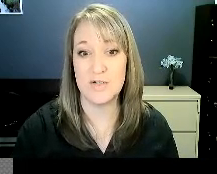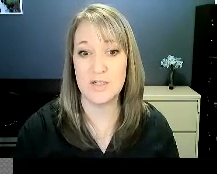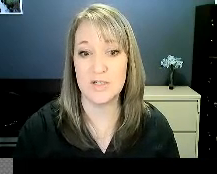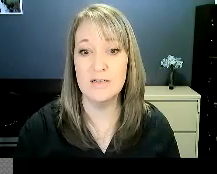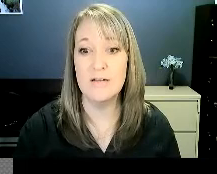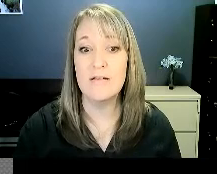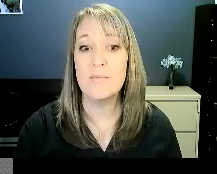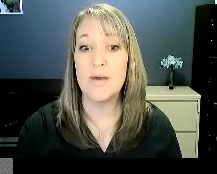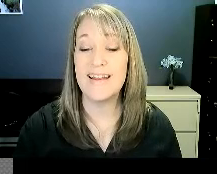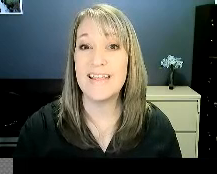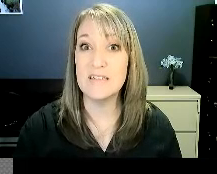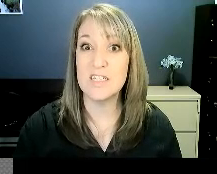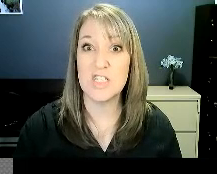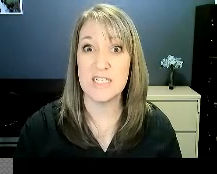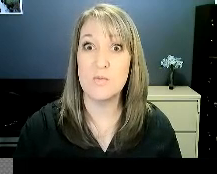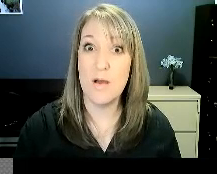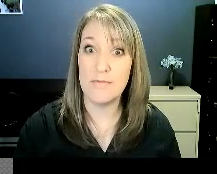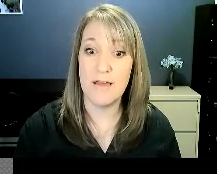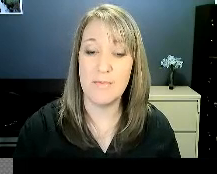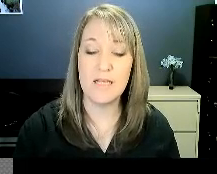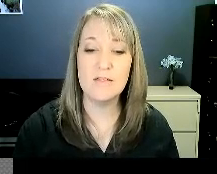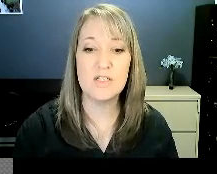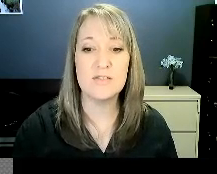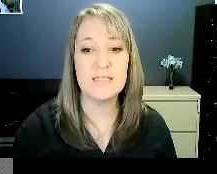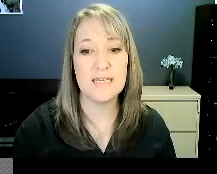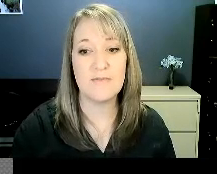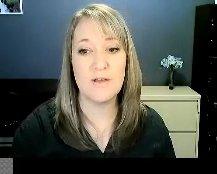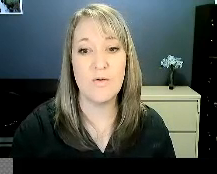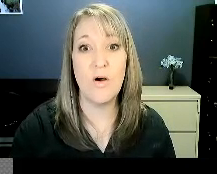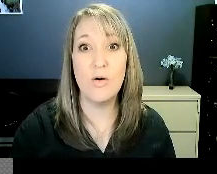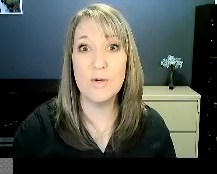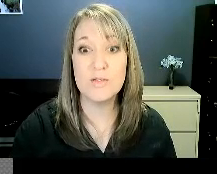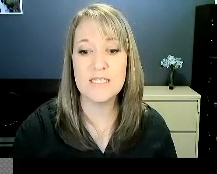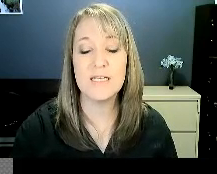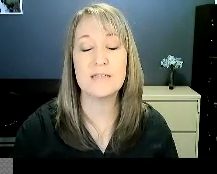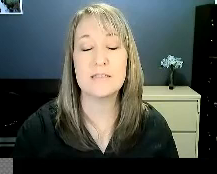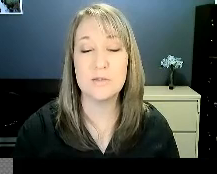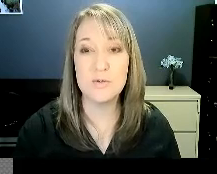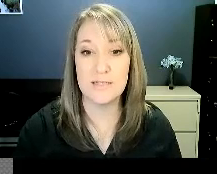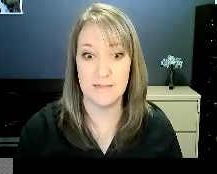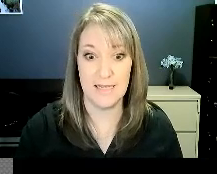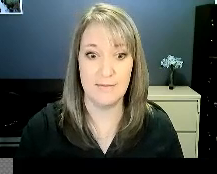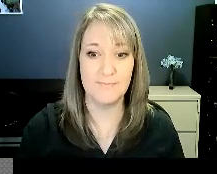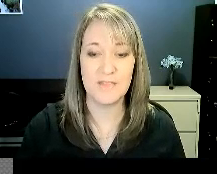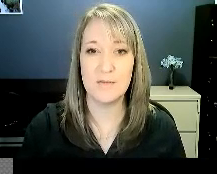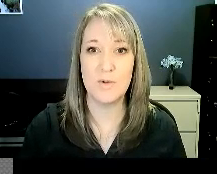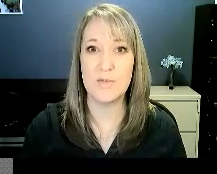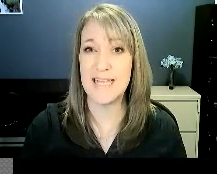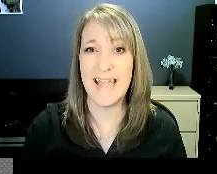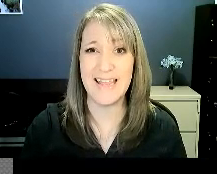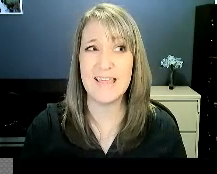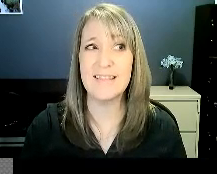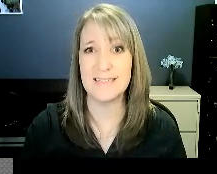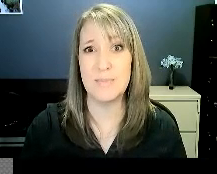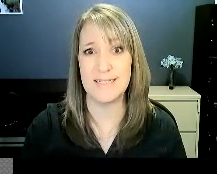sentence structure, but English is one of them. English uses SVO almost exclusively. When we